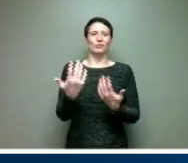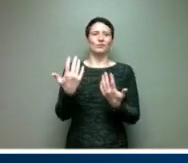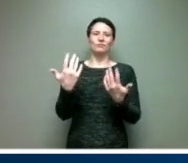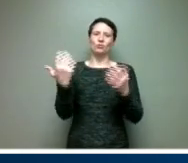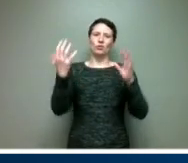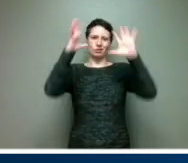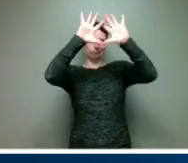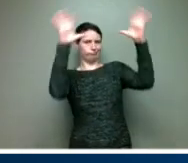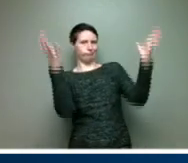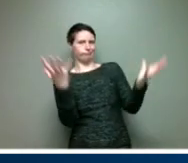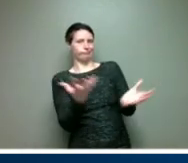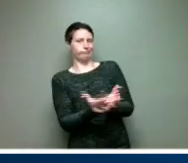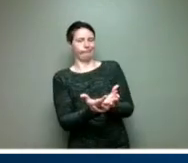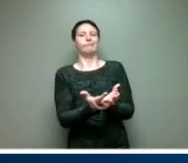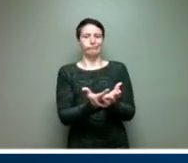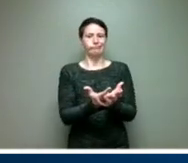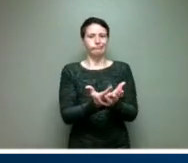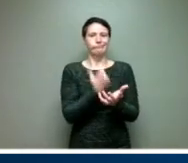outlining that for us.